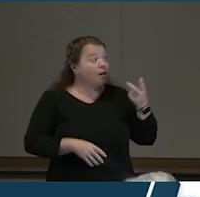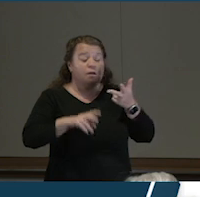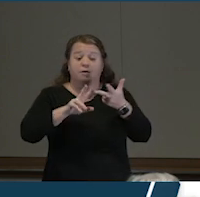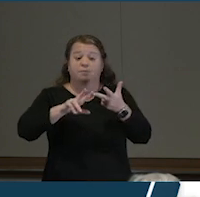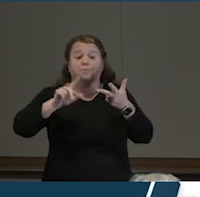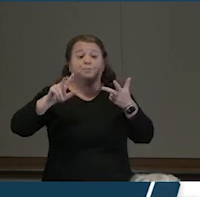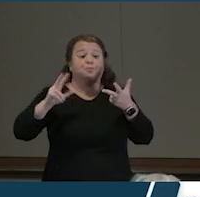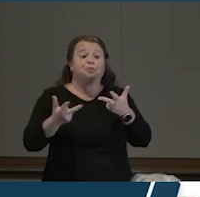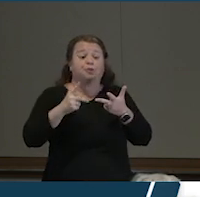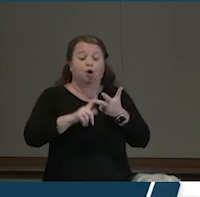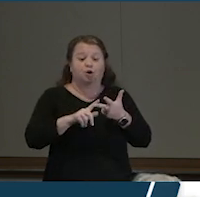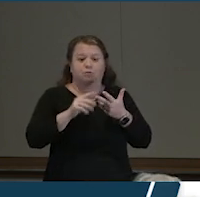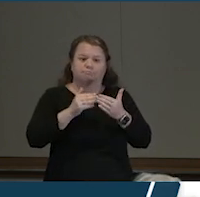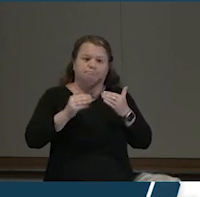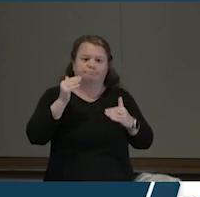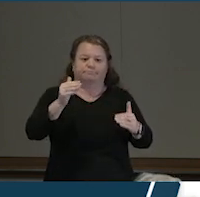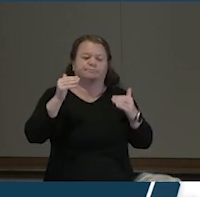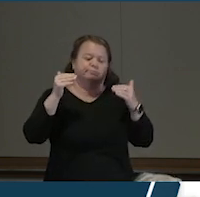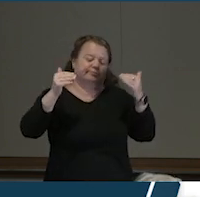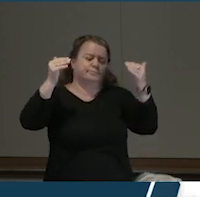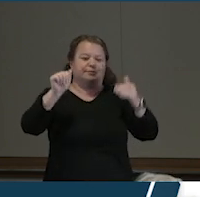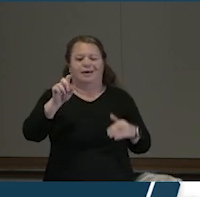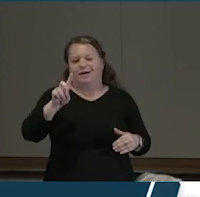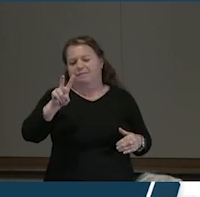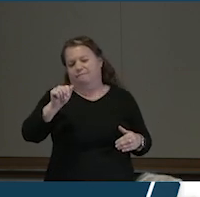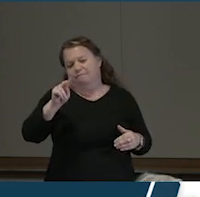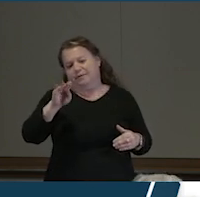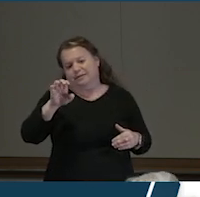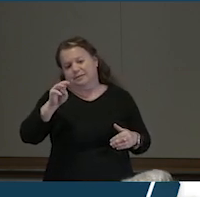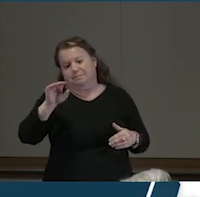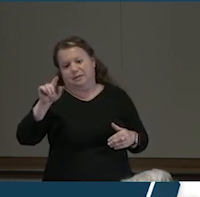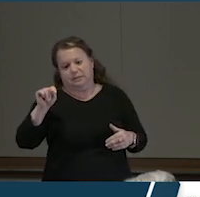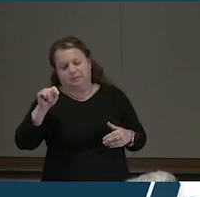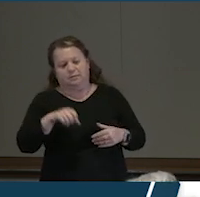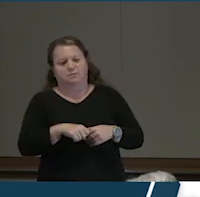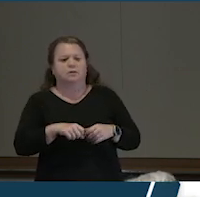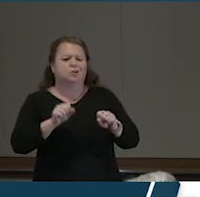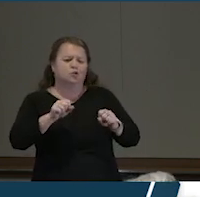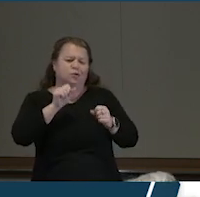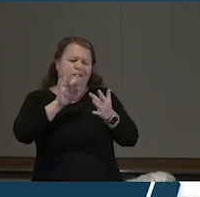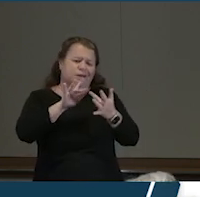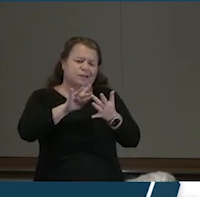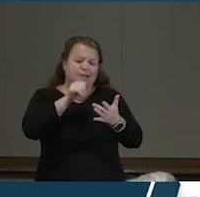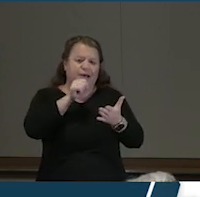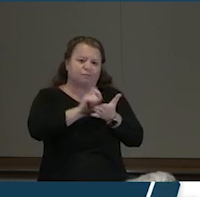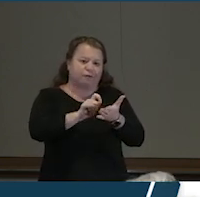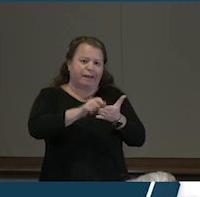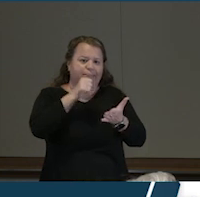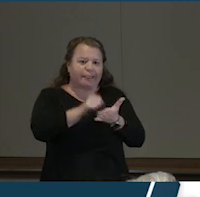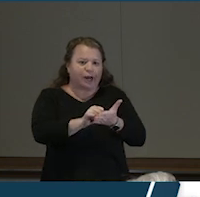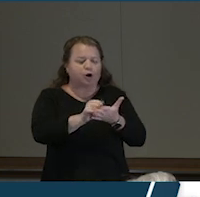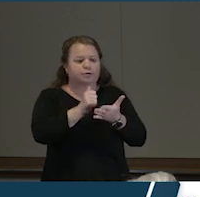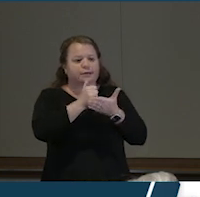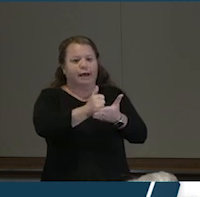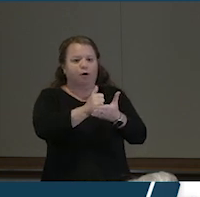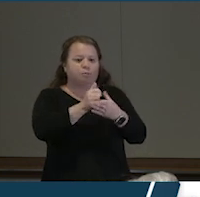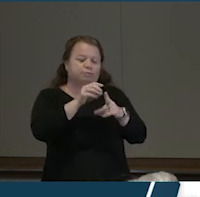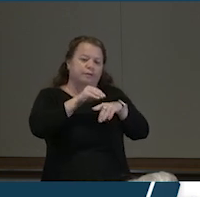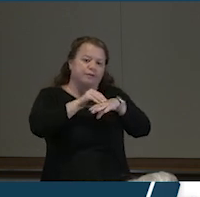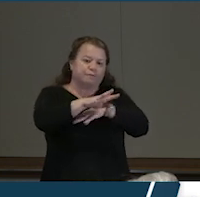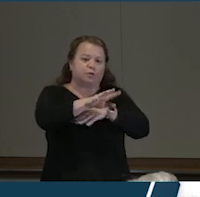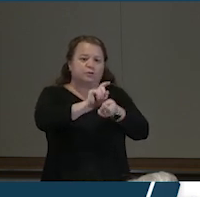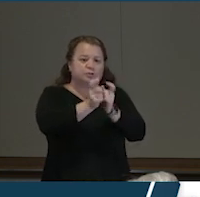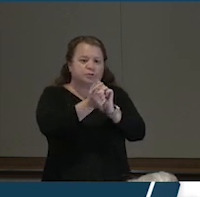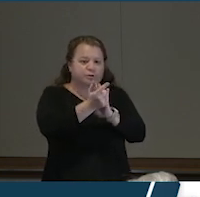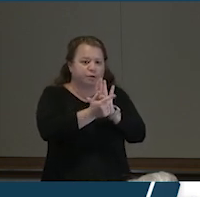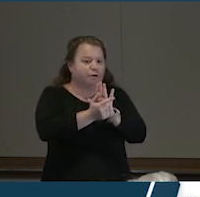or affect change, a policy change, and then action, making contacts, writing letters, and all that. So just to give you a frame of reference on this